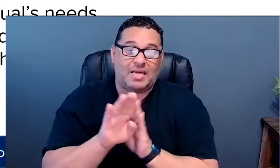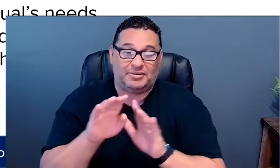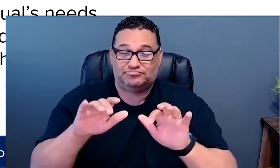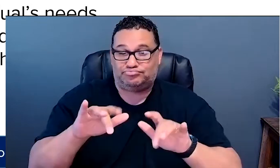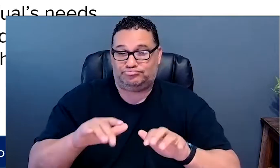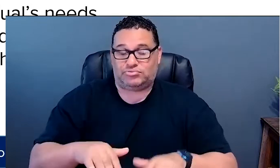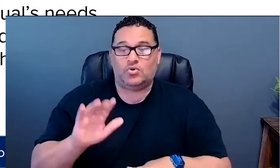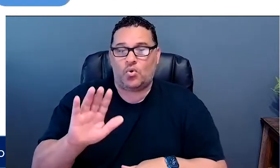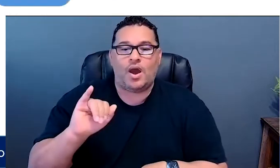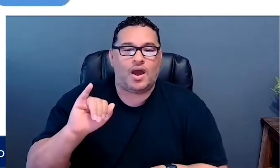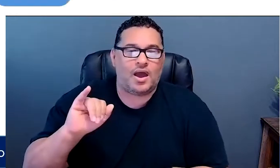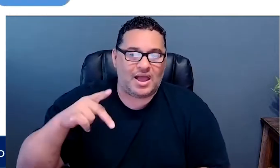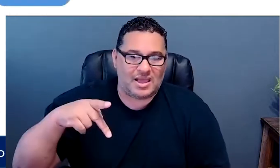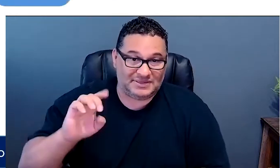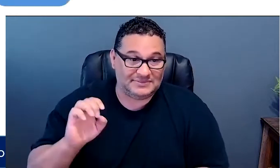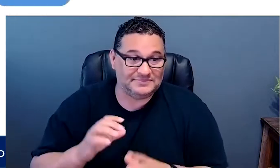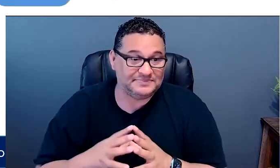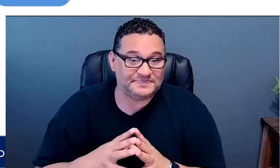please.